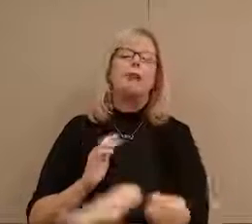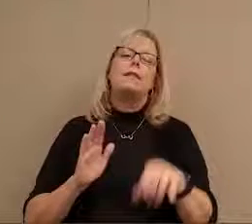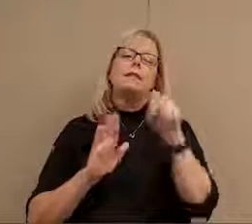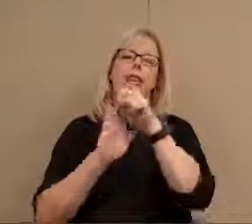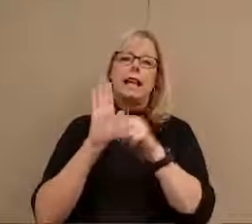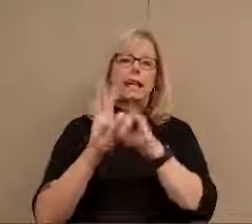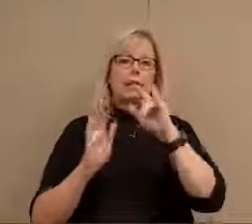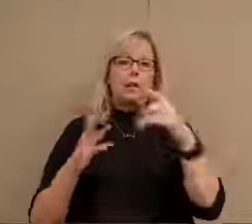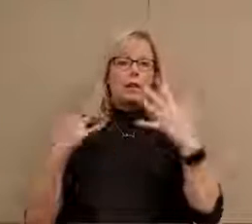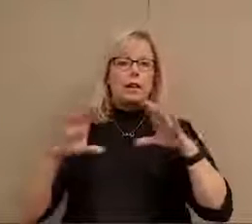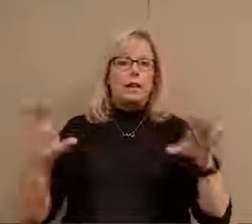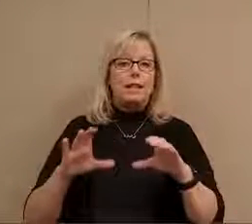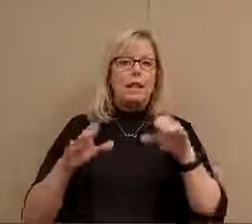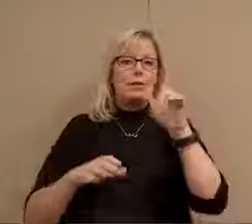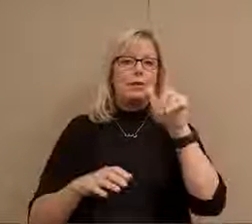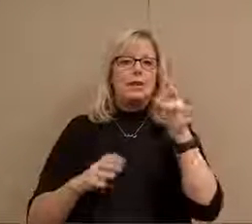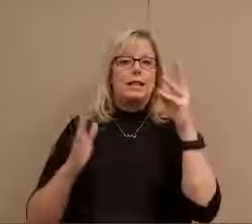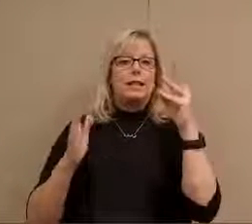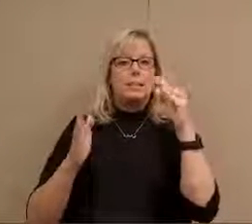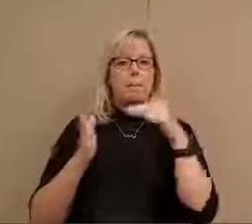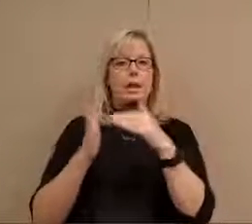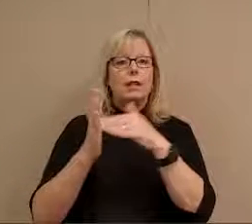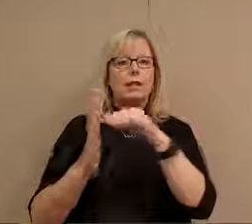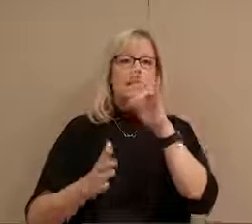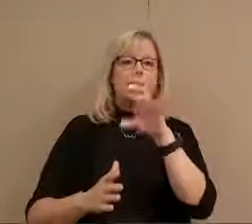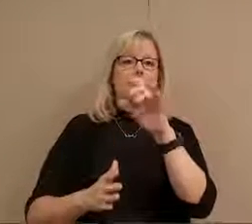26,720,742 tests, consisting of